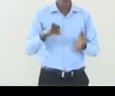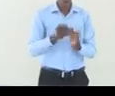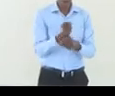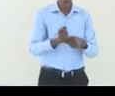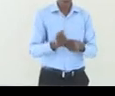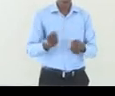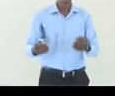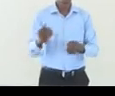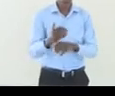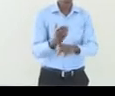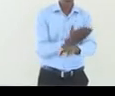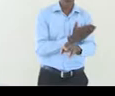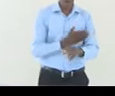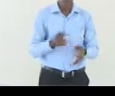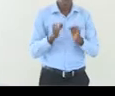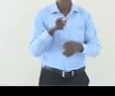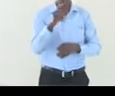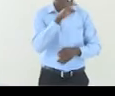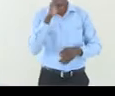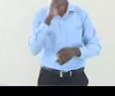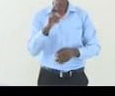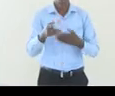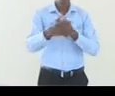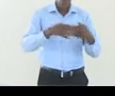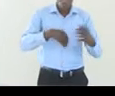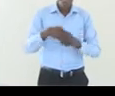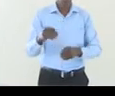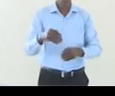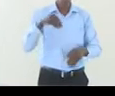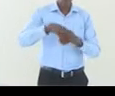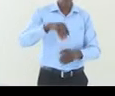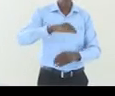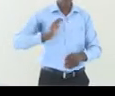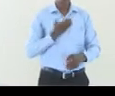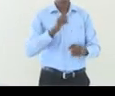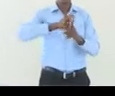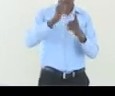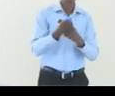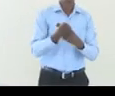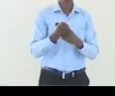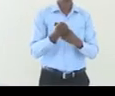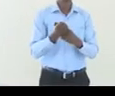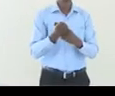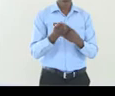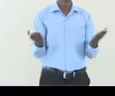progress. If you are comfortable in our environment, in our rotten, unjust